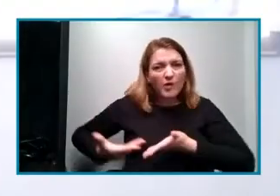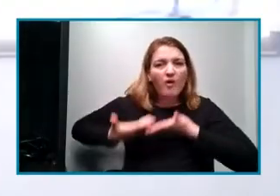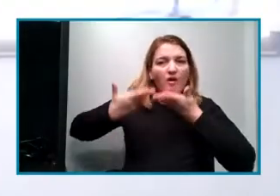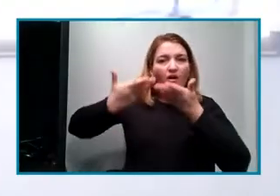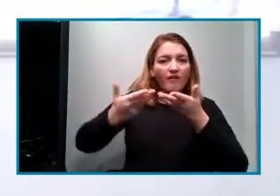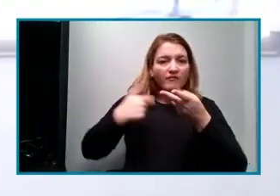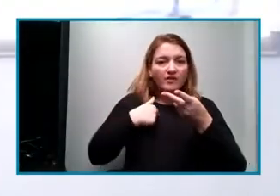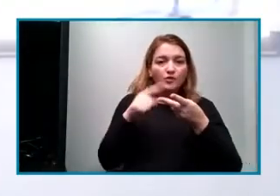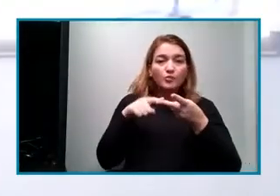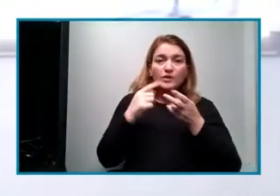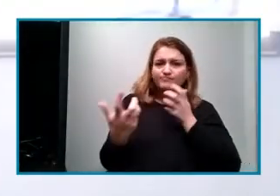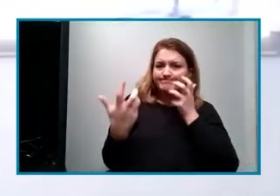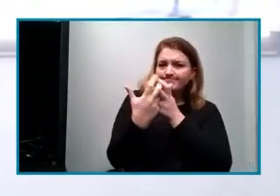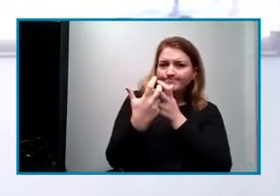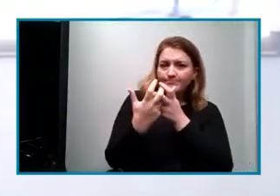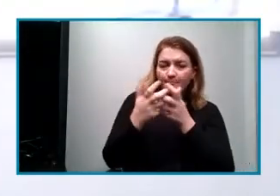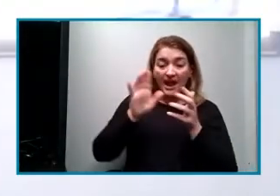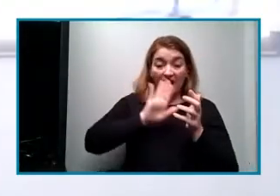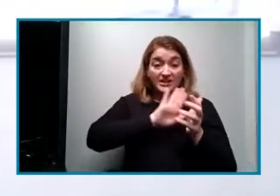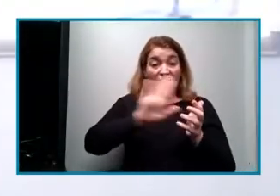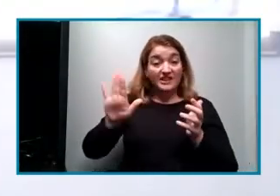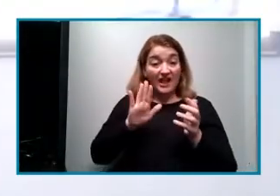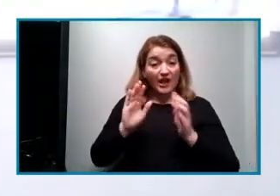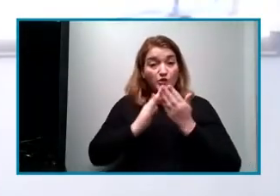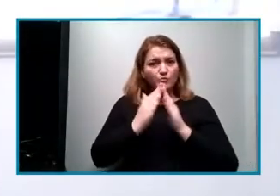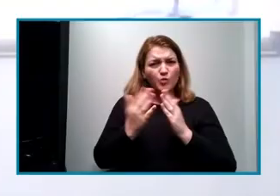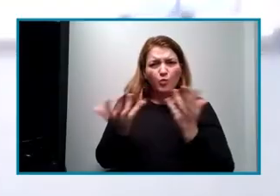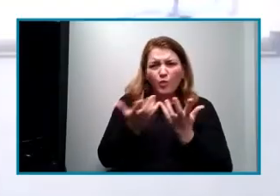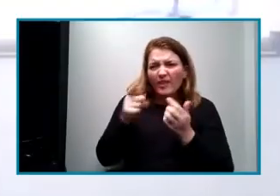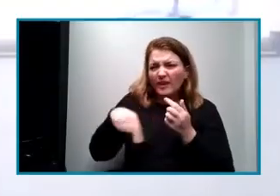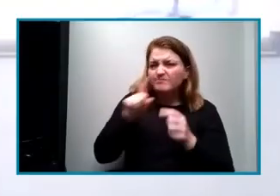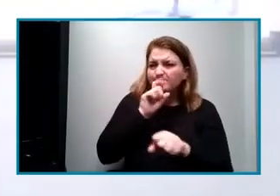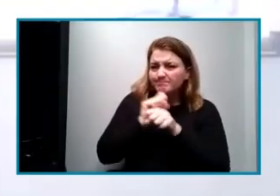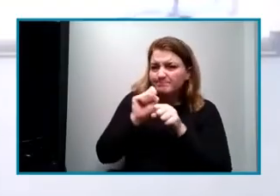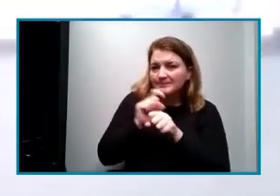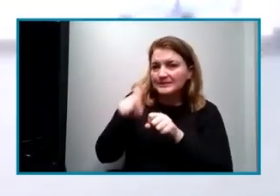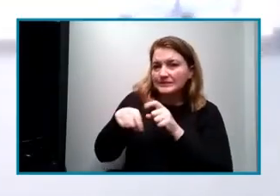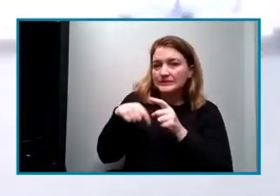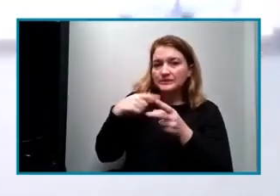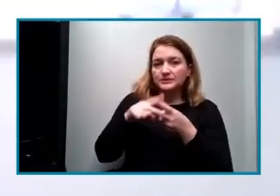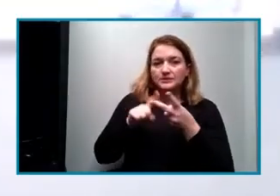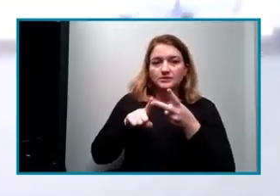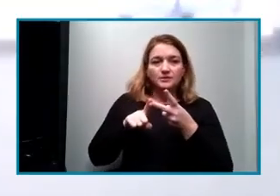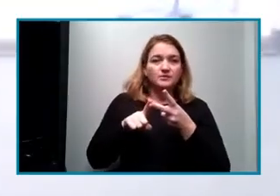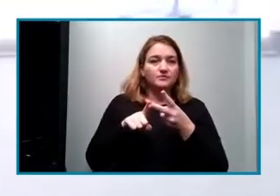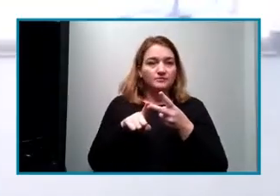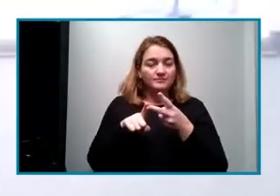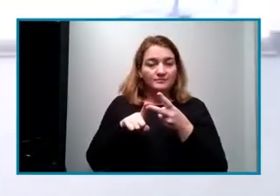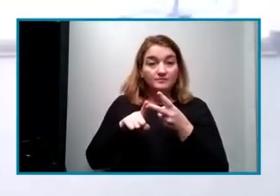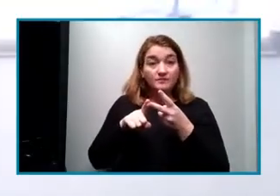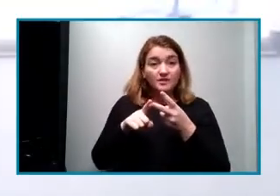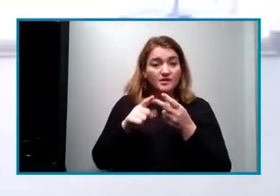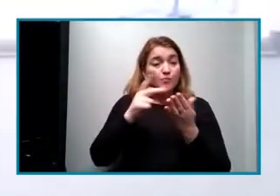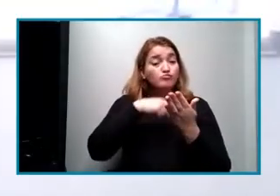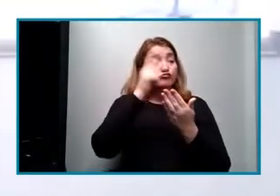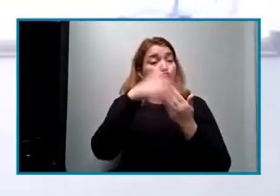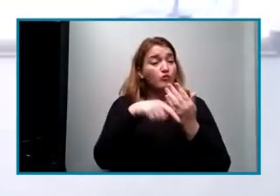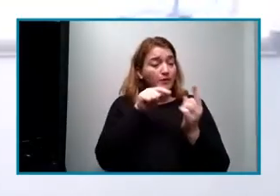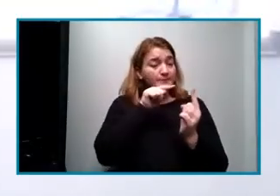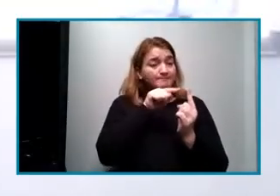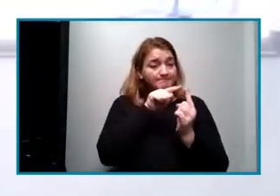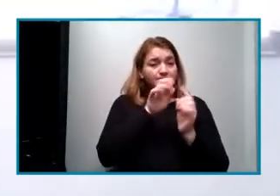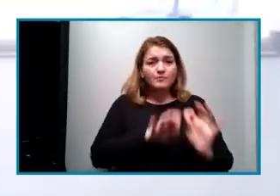what they needed in the most efficient, best way possible. And we've also found that beyond programming, it's informed how we